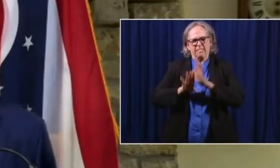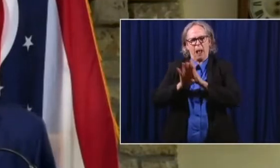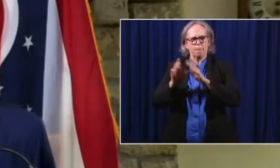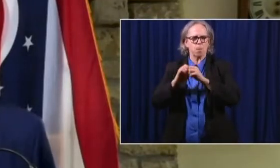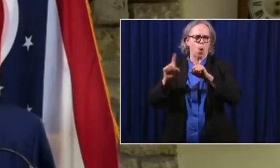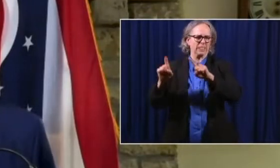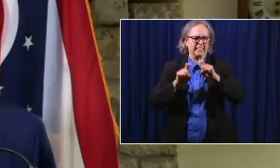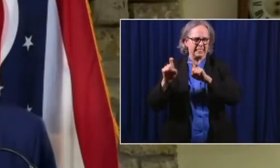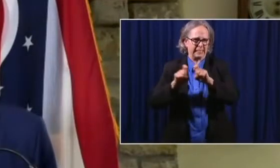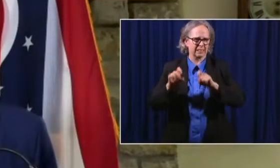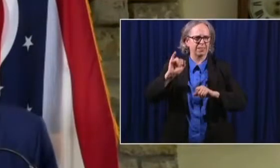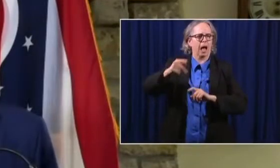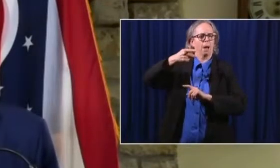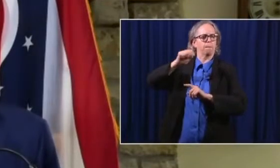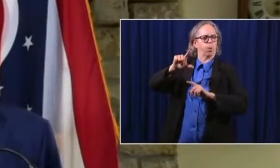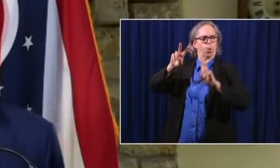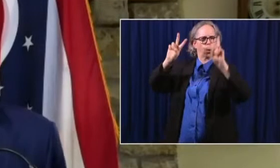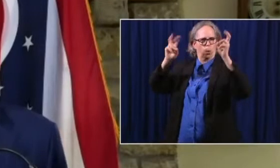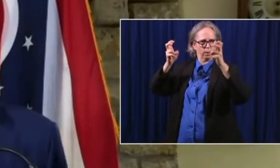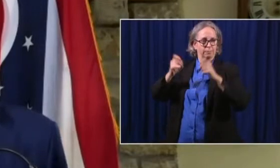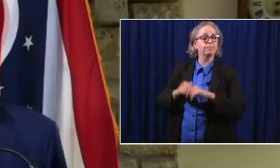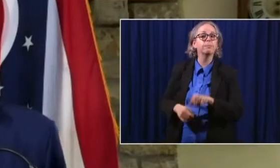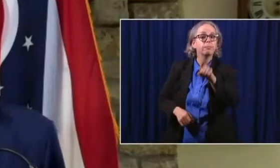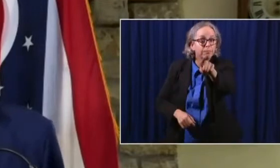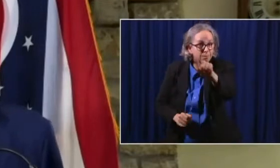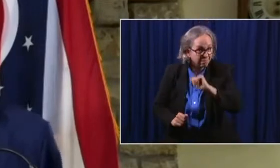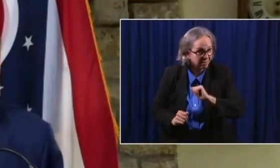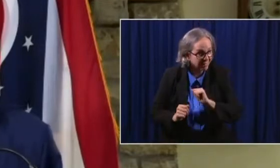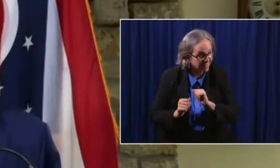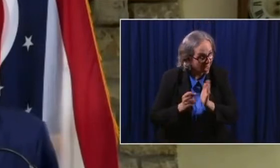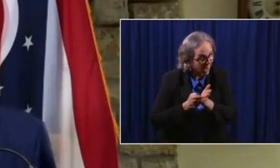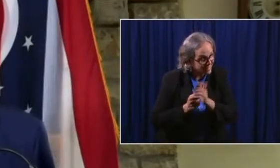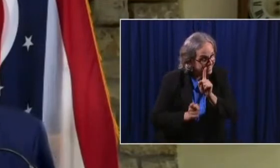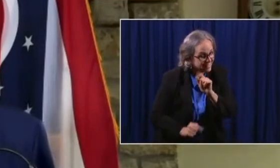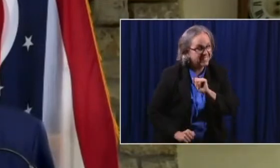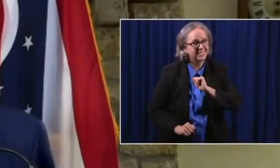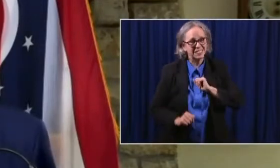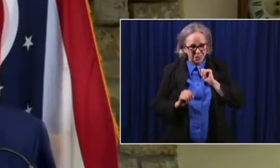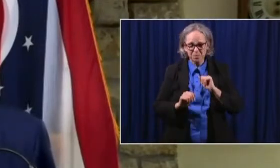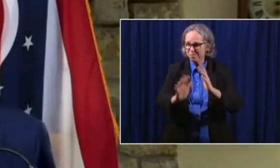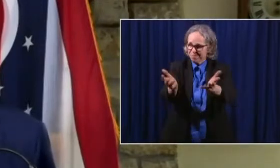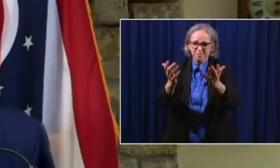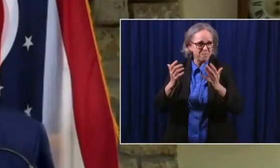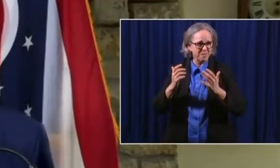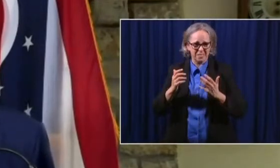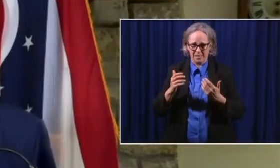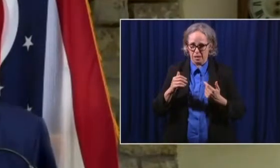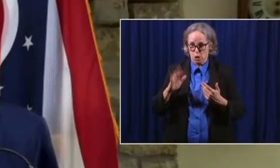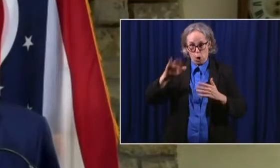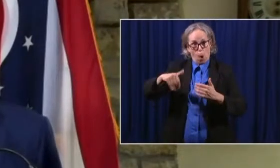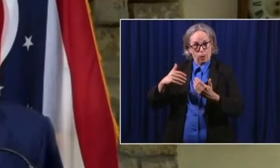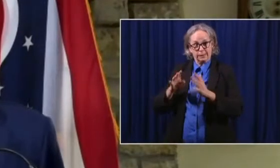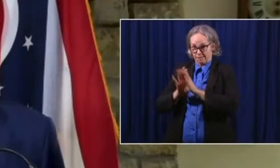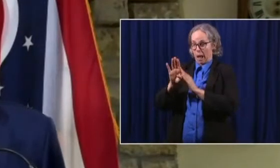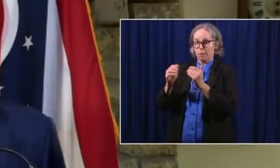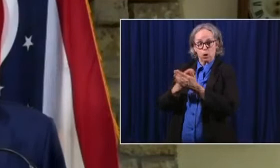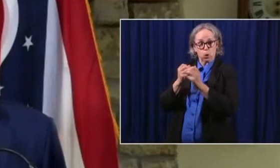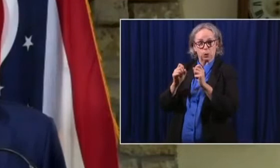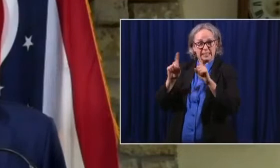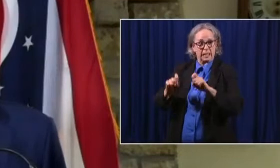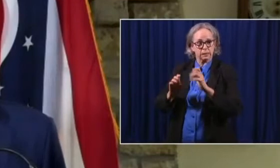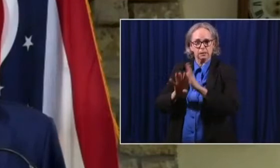be honest, when you start new testing, sometimes there's a glitch like we talked about today.